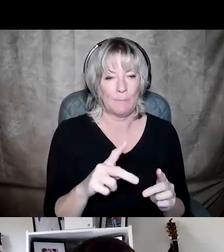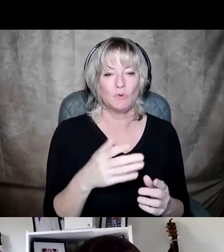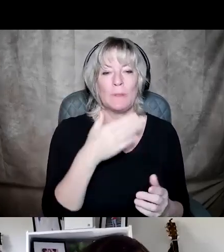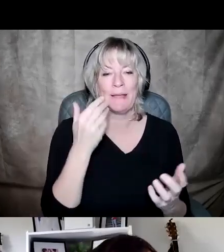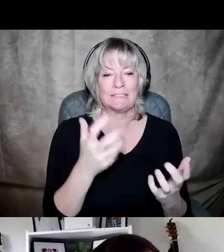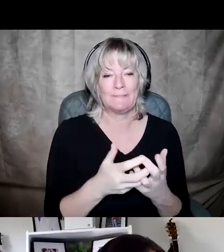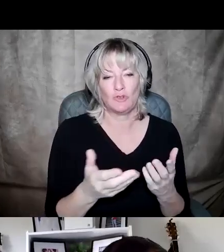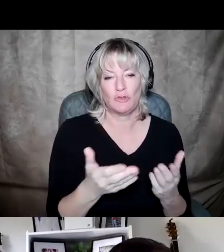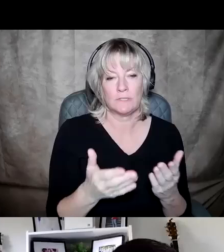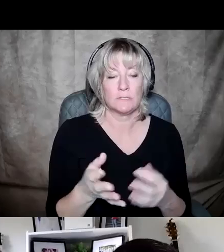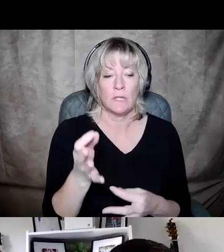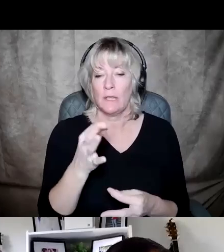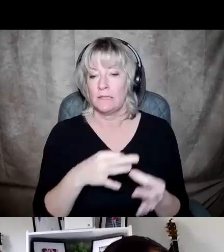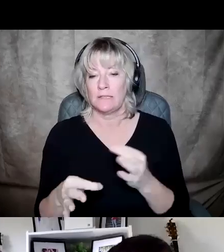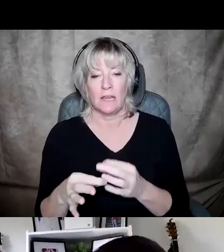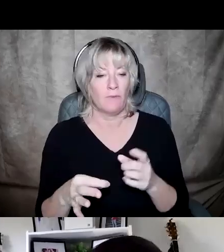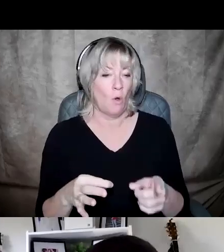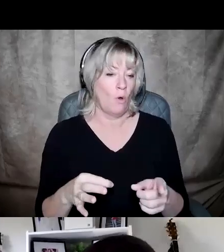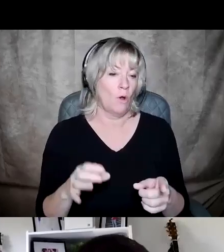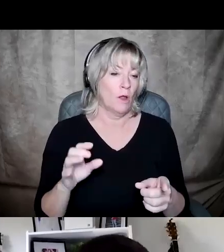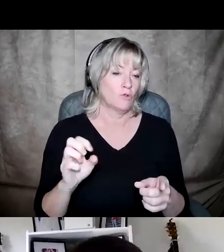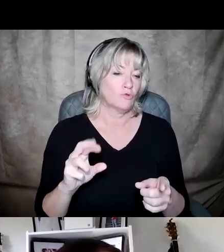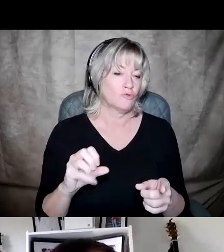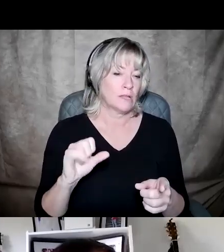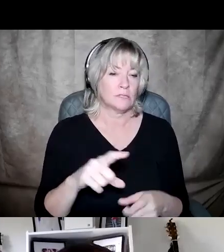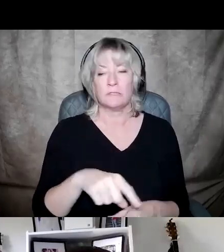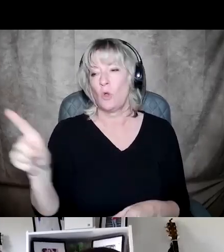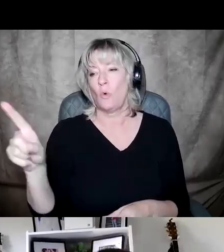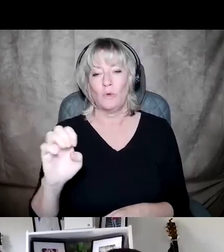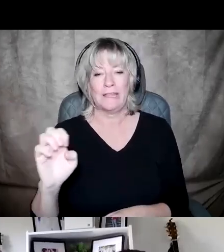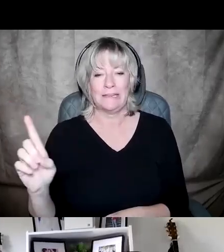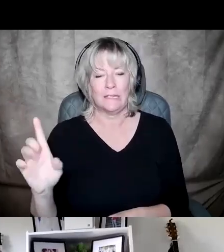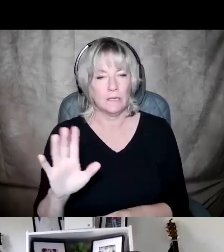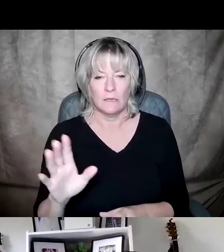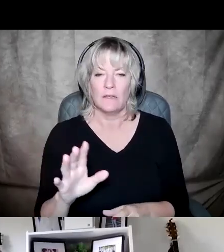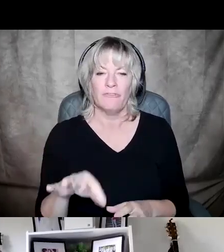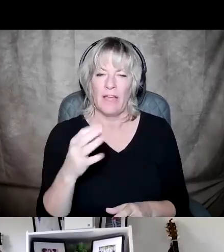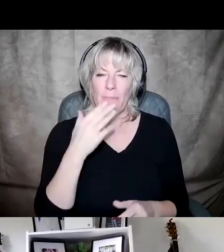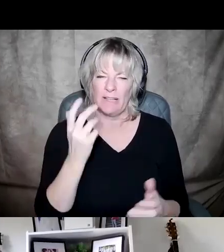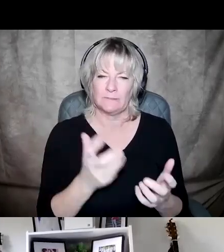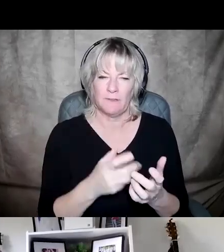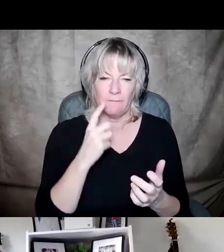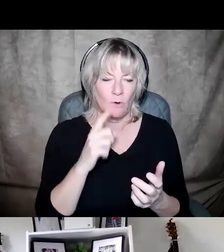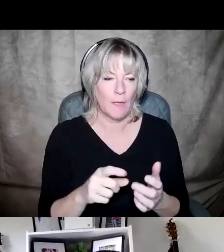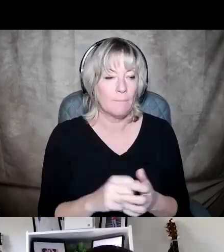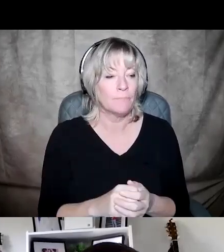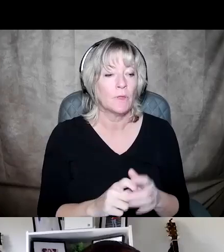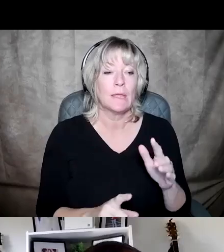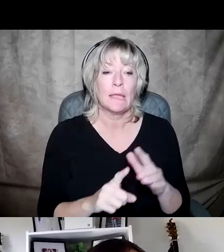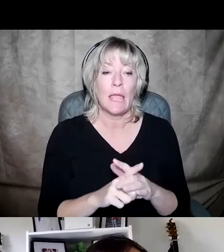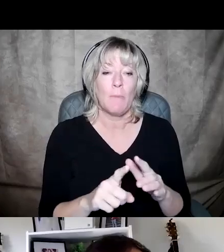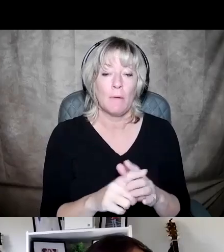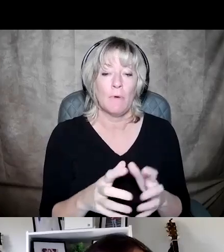needs, as opposed to, oh, this person is in crisis, therefore they need to go to the ED. Another thing that came up a lot was about having much